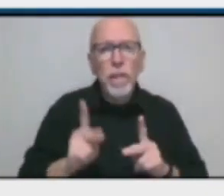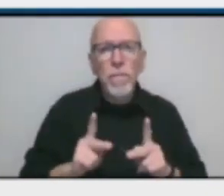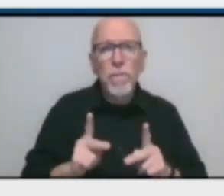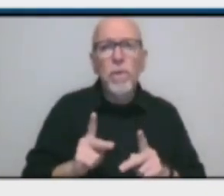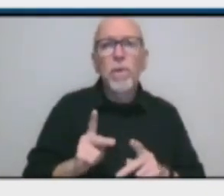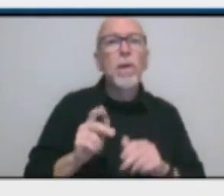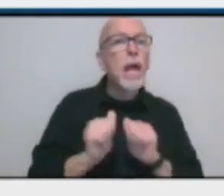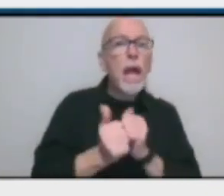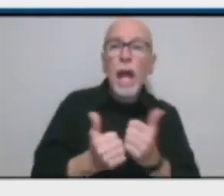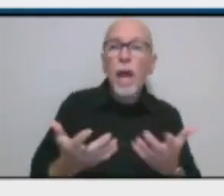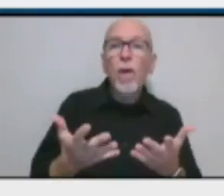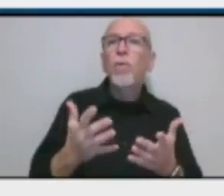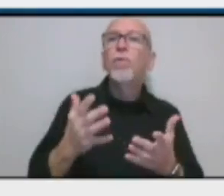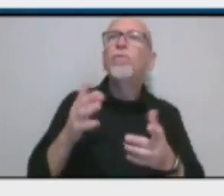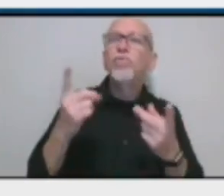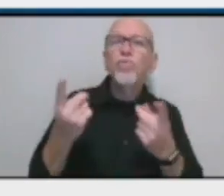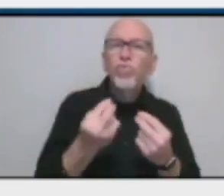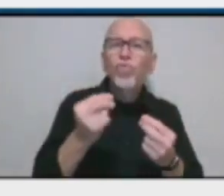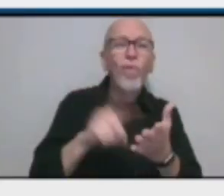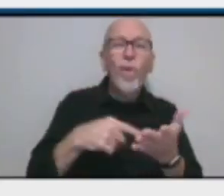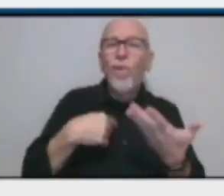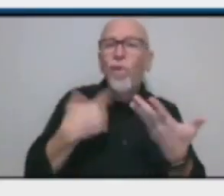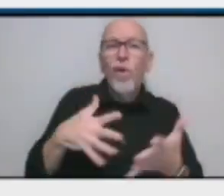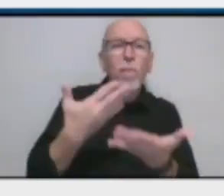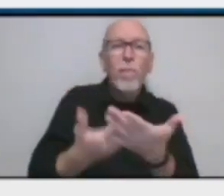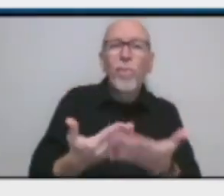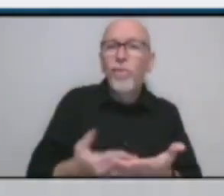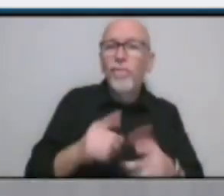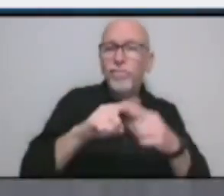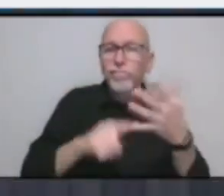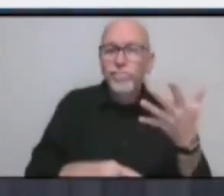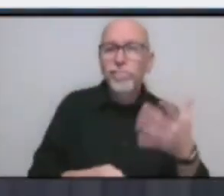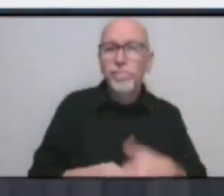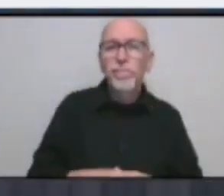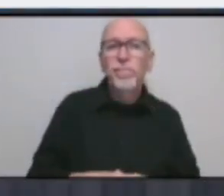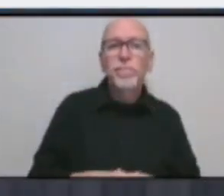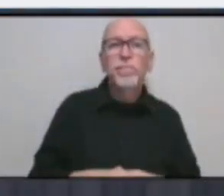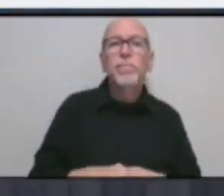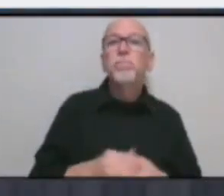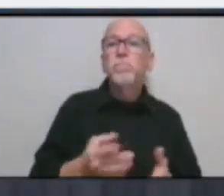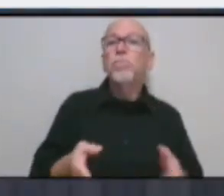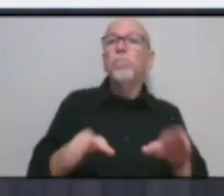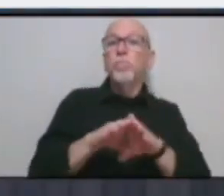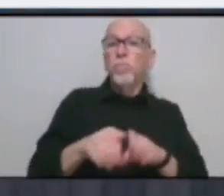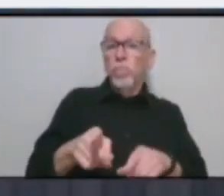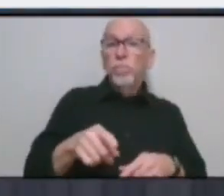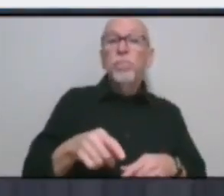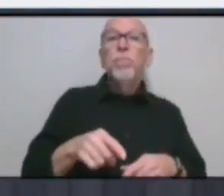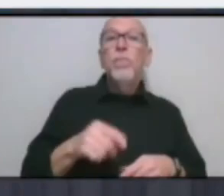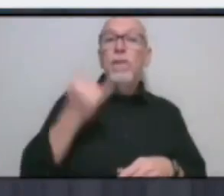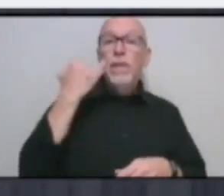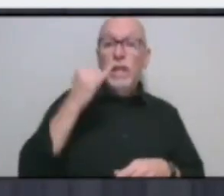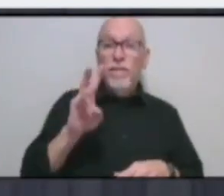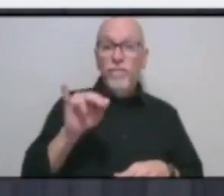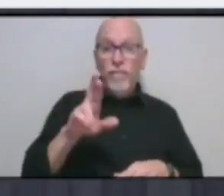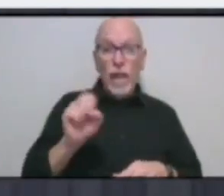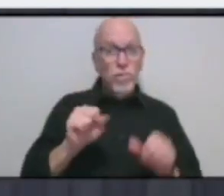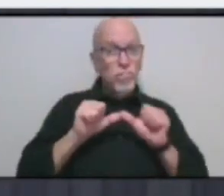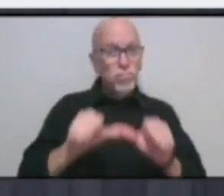of the proven ways to reduce the spread of the virus. In closing, if the virus continued to spread